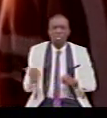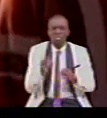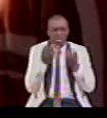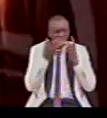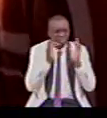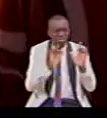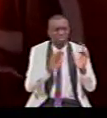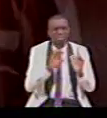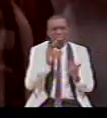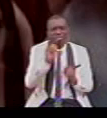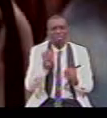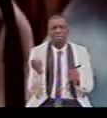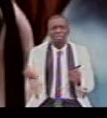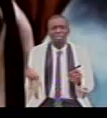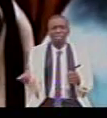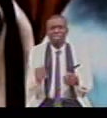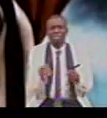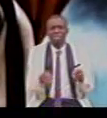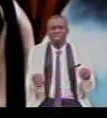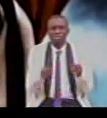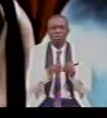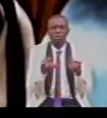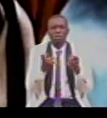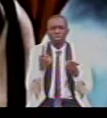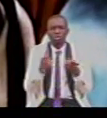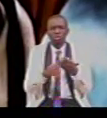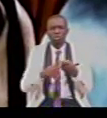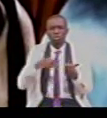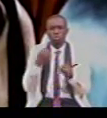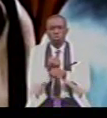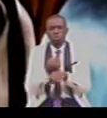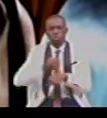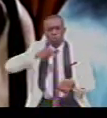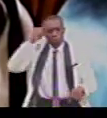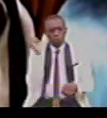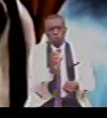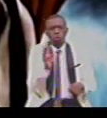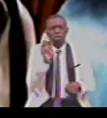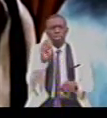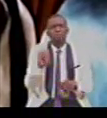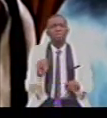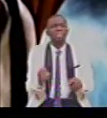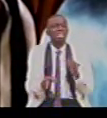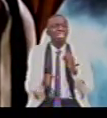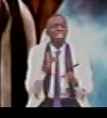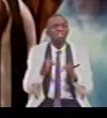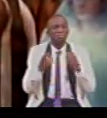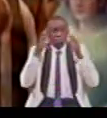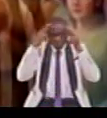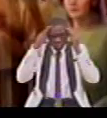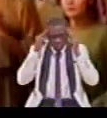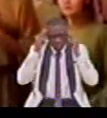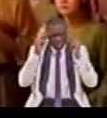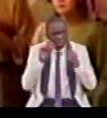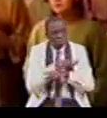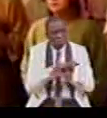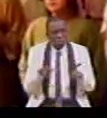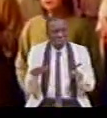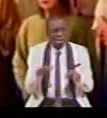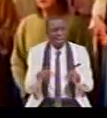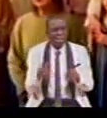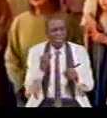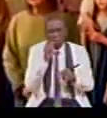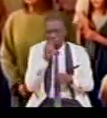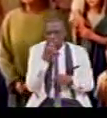if he had not endured to the edge it would not have brought